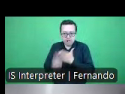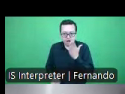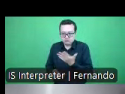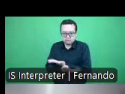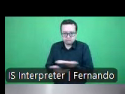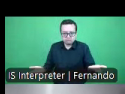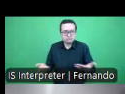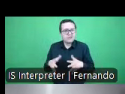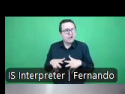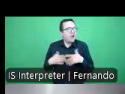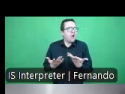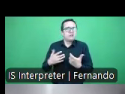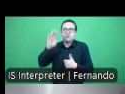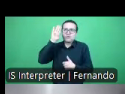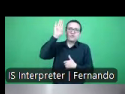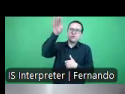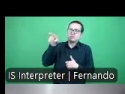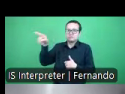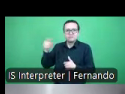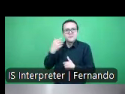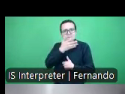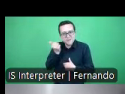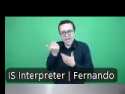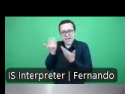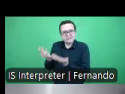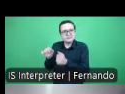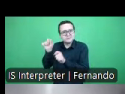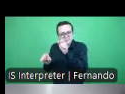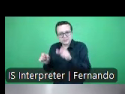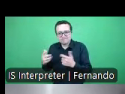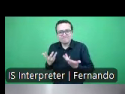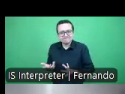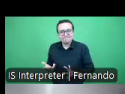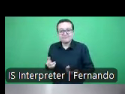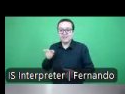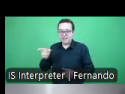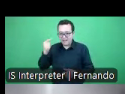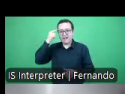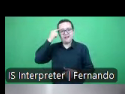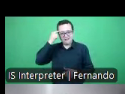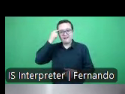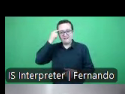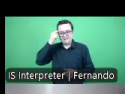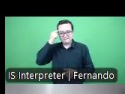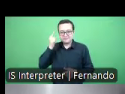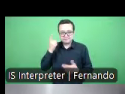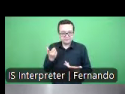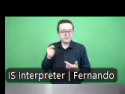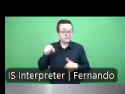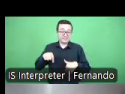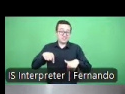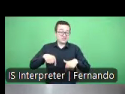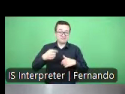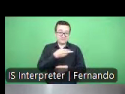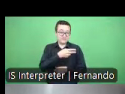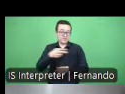here diskriminasi in pada orang Indonesia dengan that there disabilitas is this psikososial sangat strong kuat. stigma and Ini a juga menjadi discrimination alasan to the kenapa people with psychosocial kaum muda disabilities. And dengan this